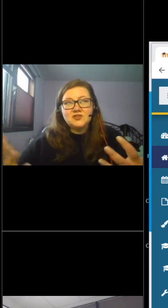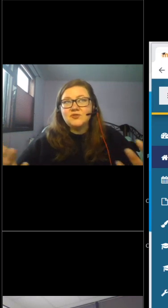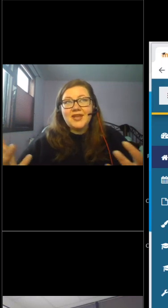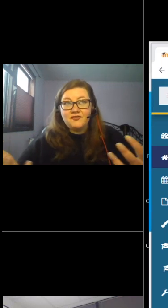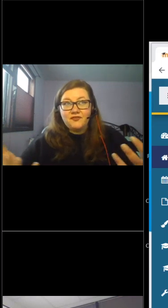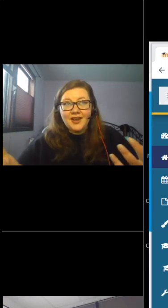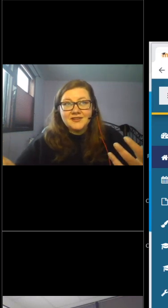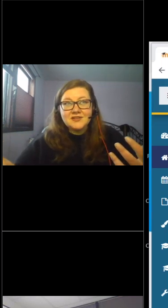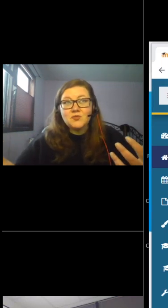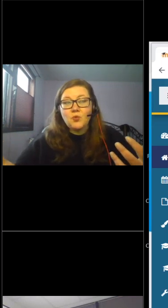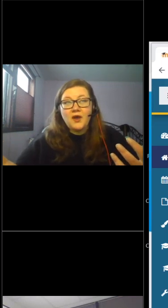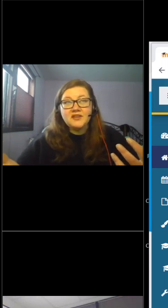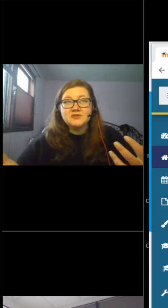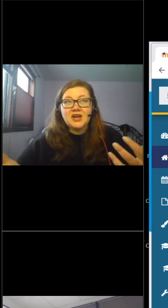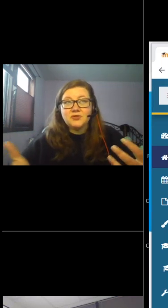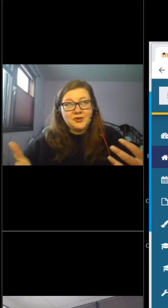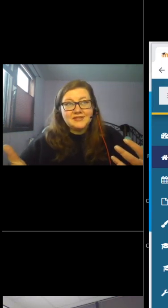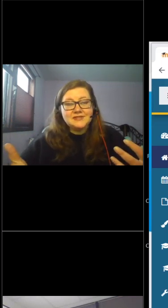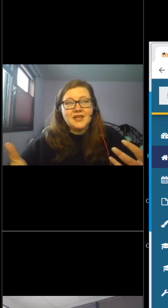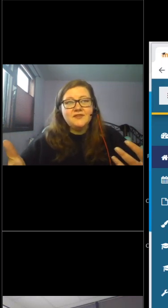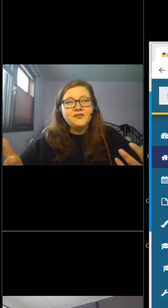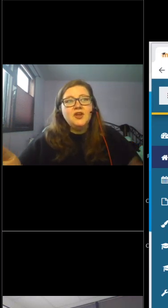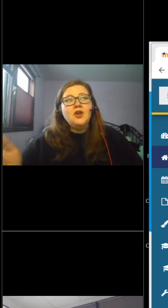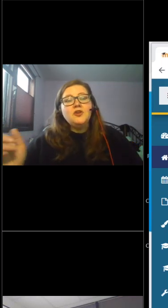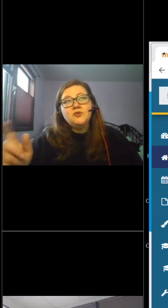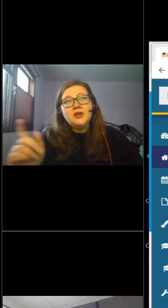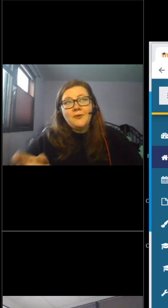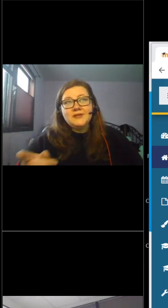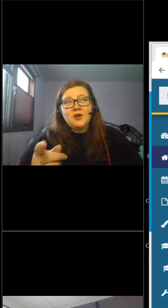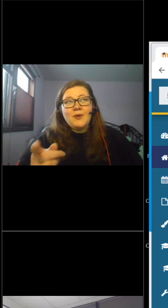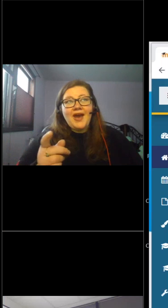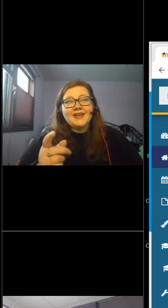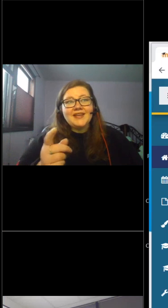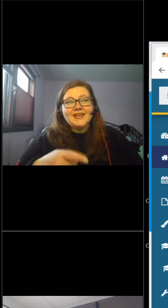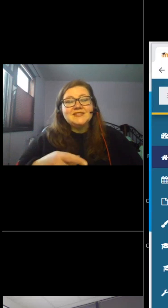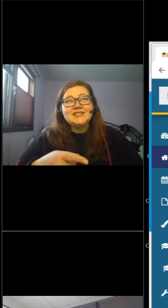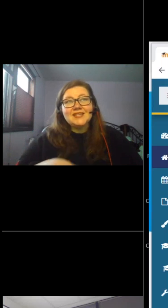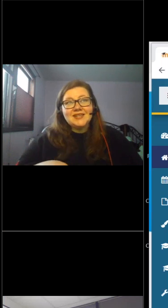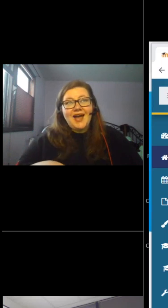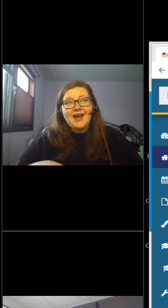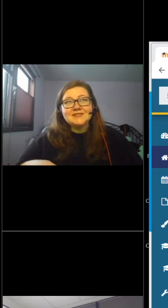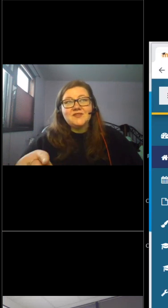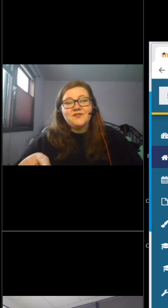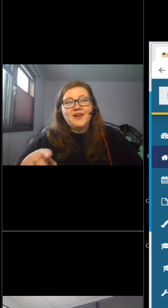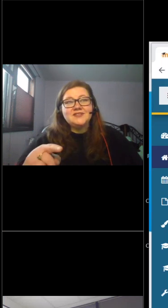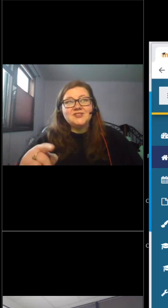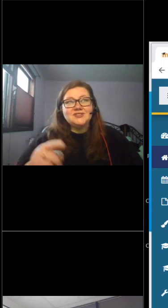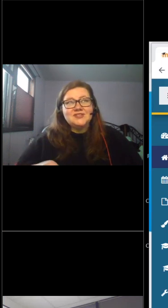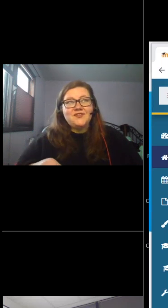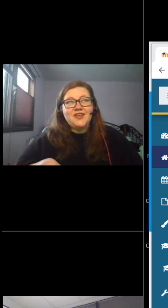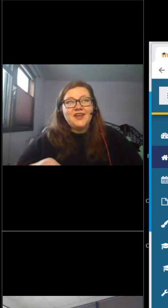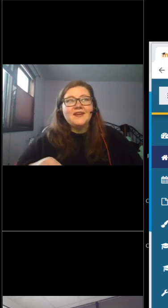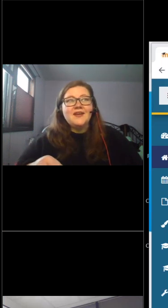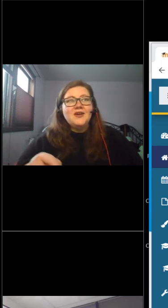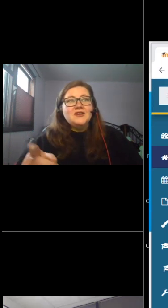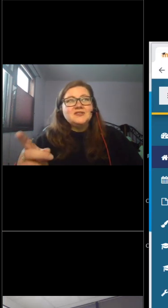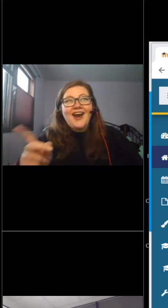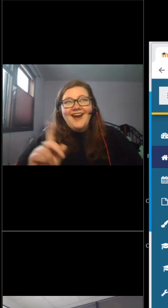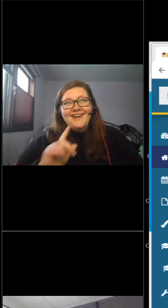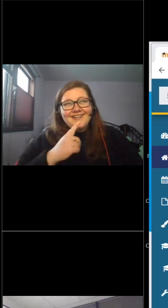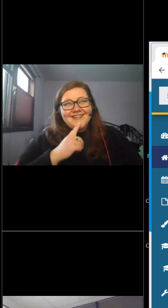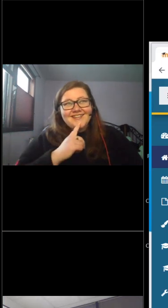reason, you can't find what you downloaded and saved, you can always go back into the class to find your certificate.